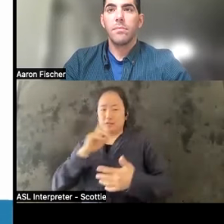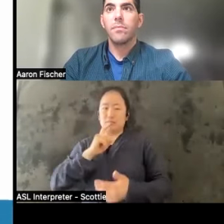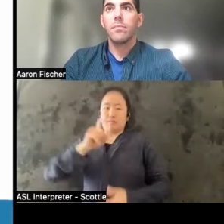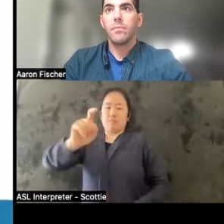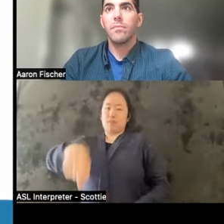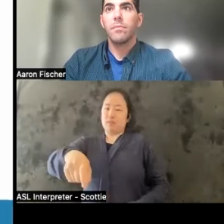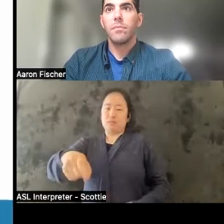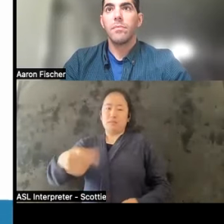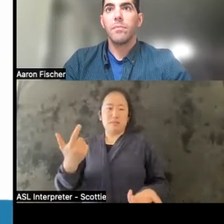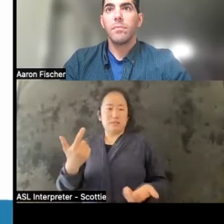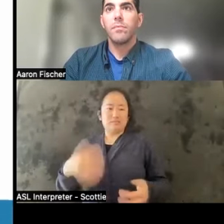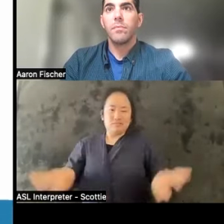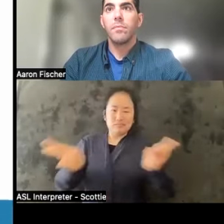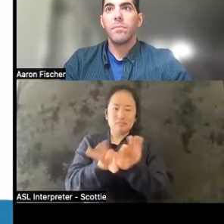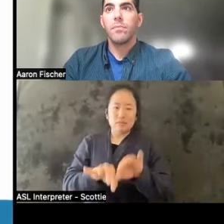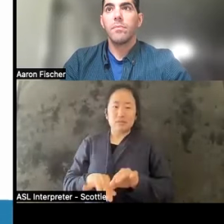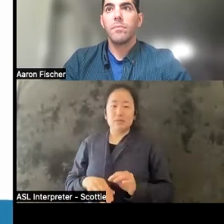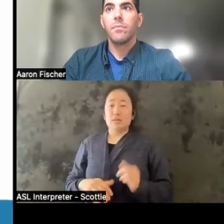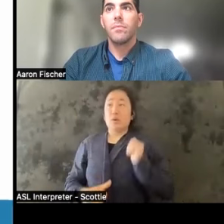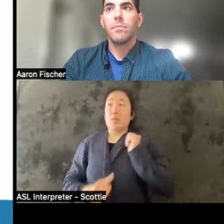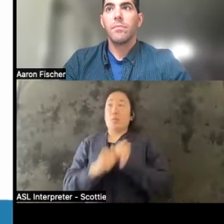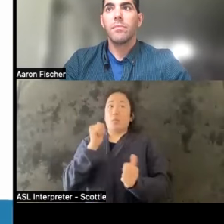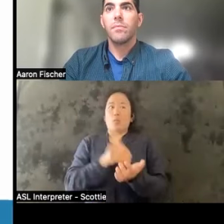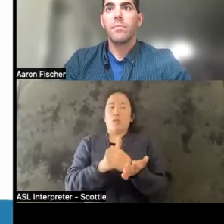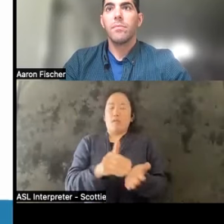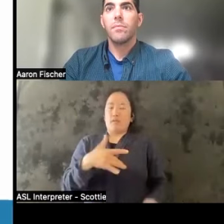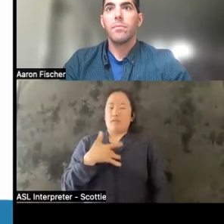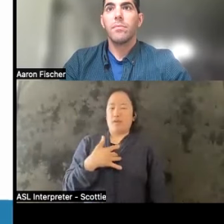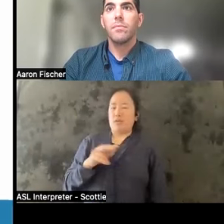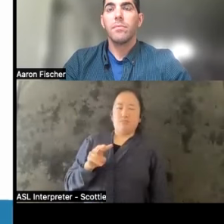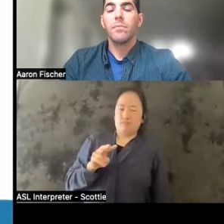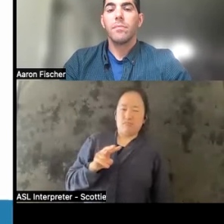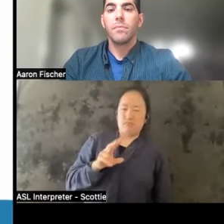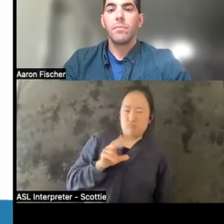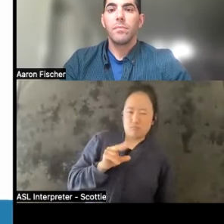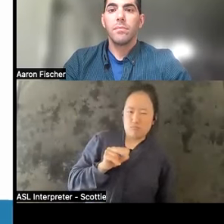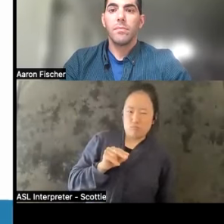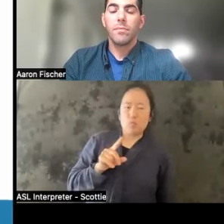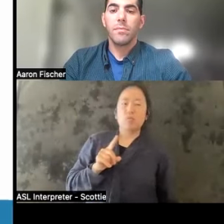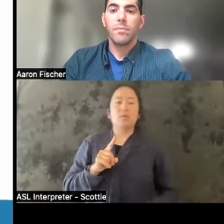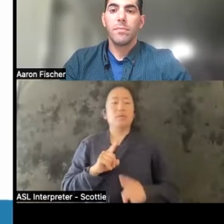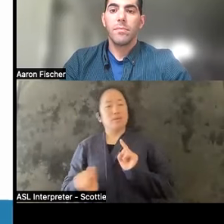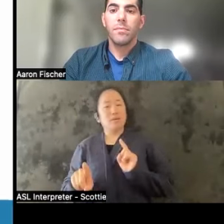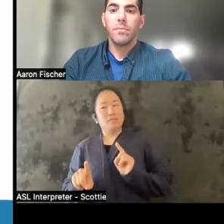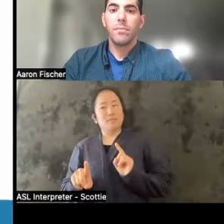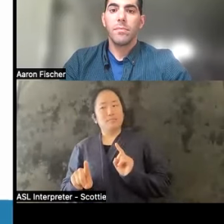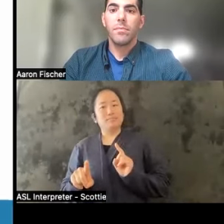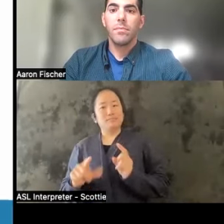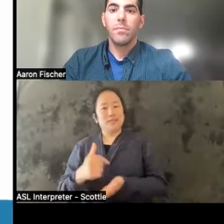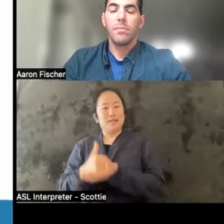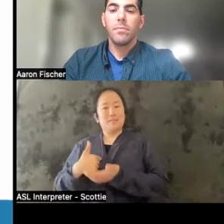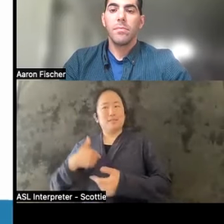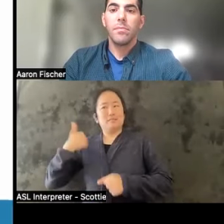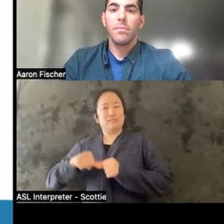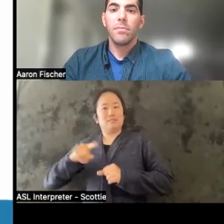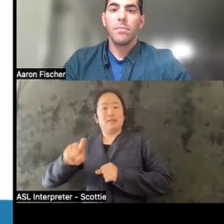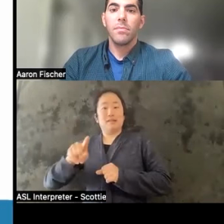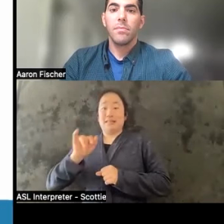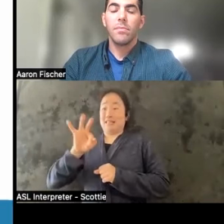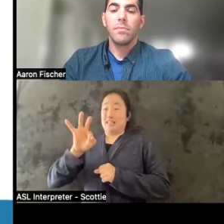unlikely in most cases, but that just sort of reminds us that if something is an essential function, it doesn't have